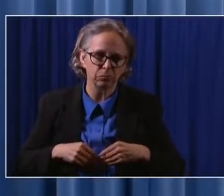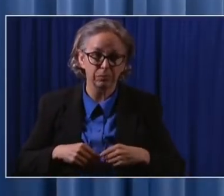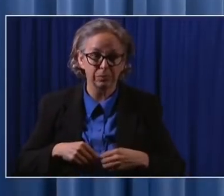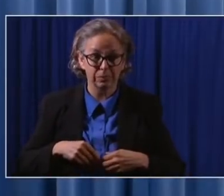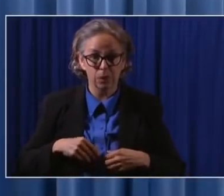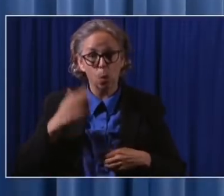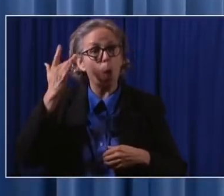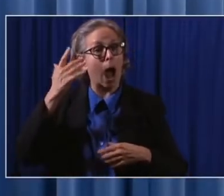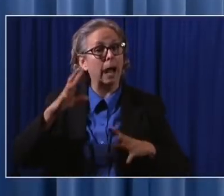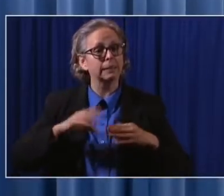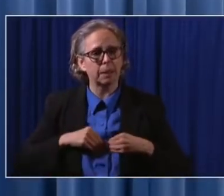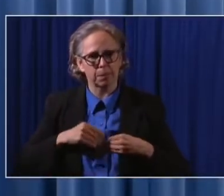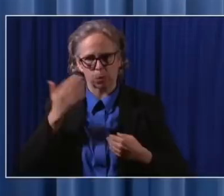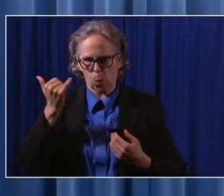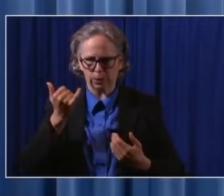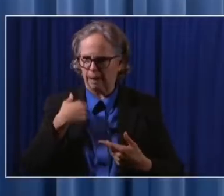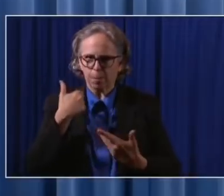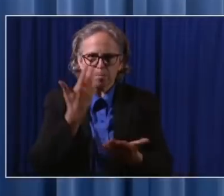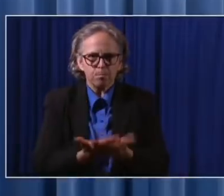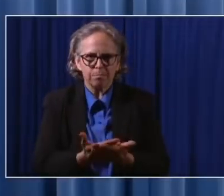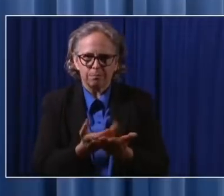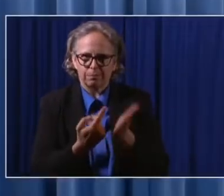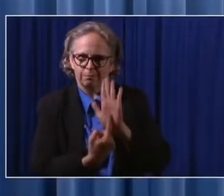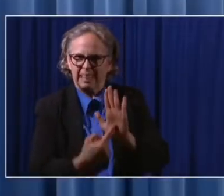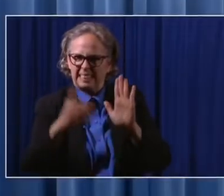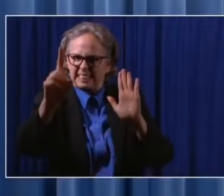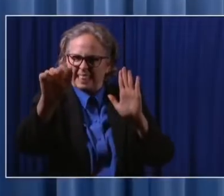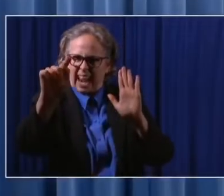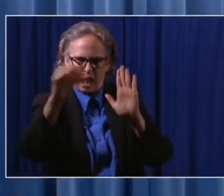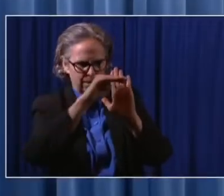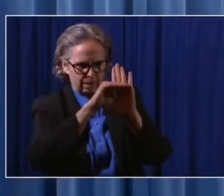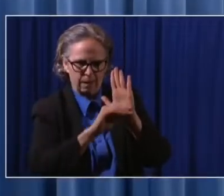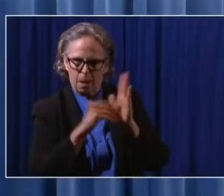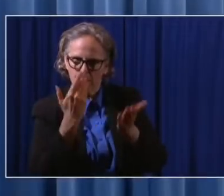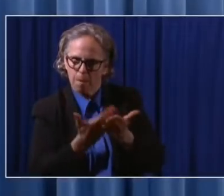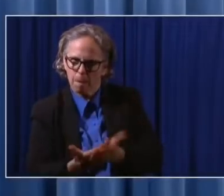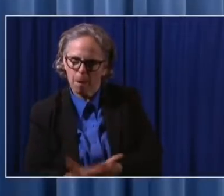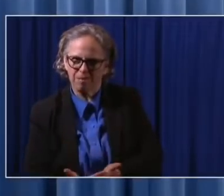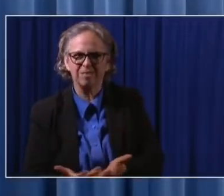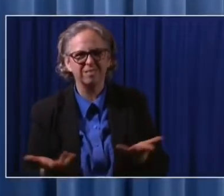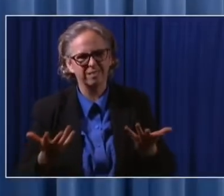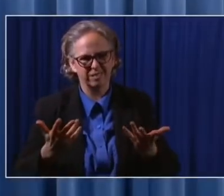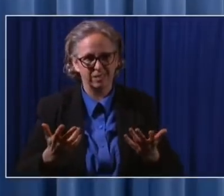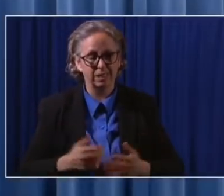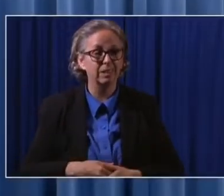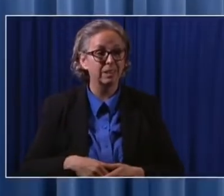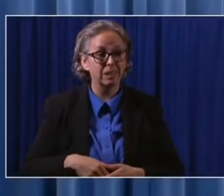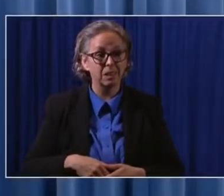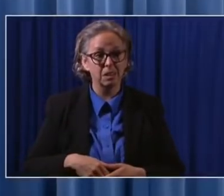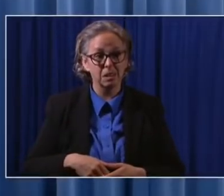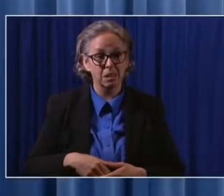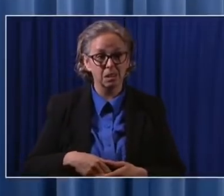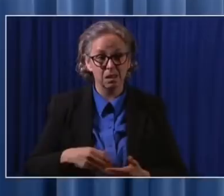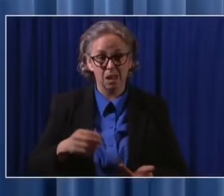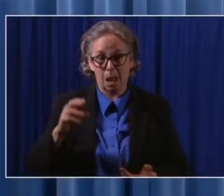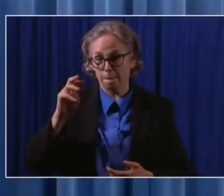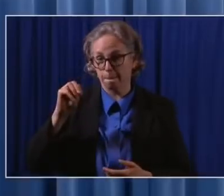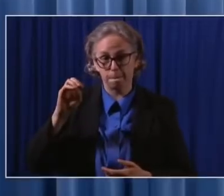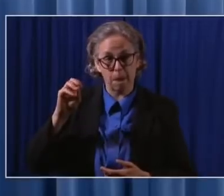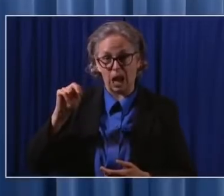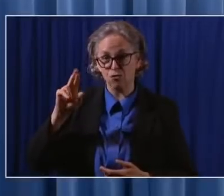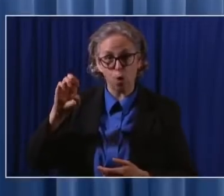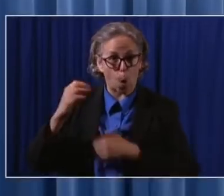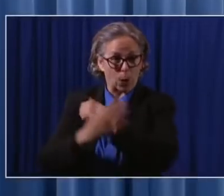on evidence. And we're not saying everybody has to do it. If you're in Monroe County, you don't have to do it. Or if you're in another one of our